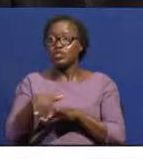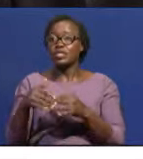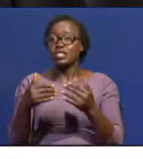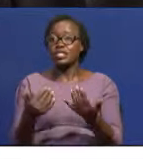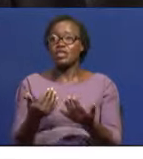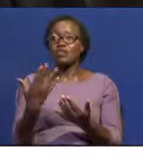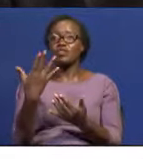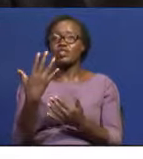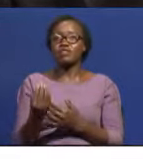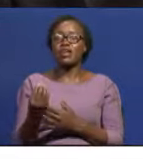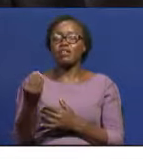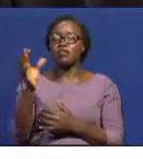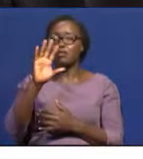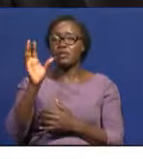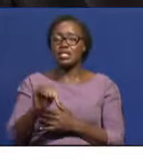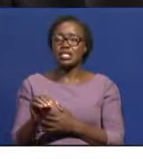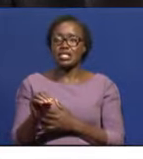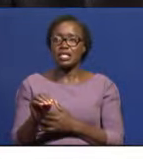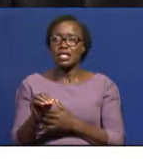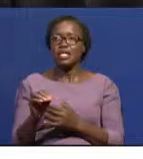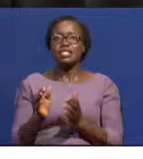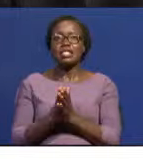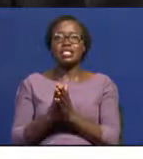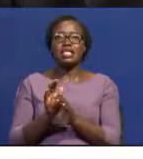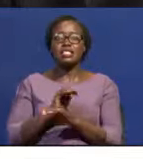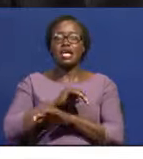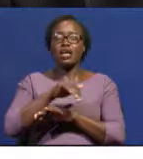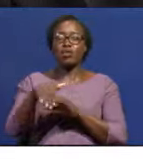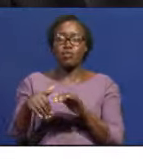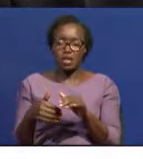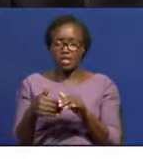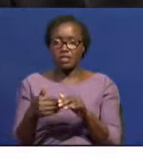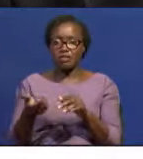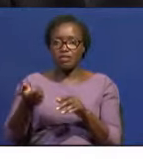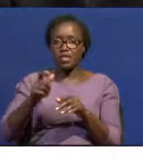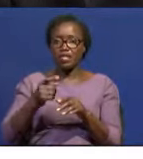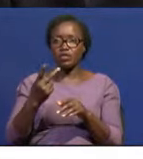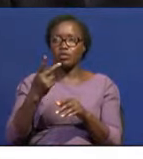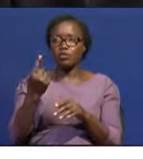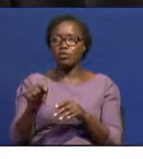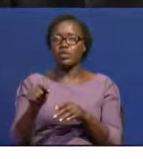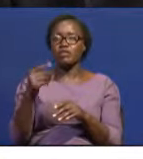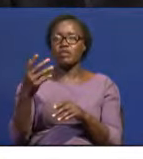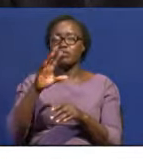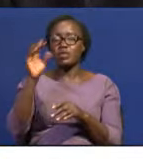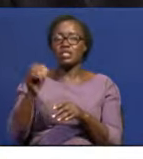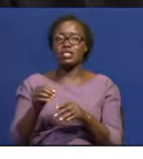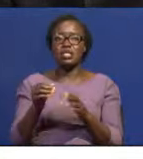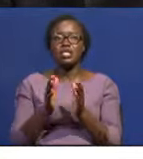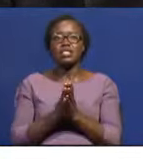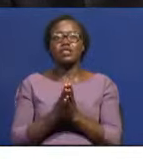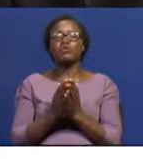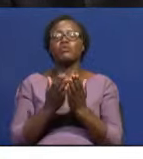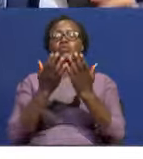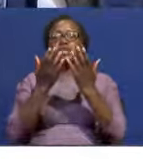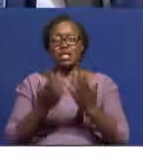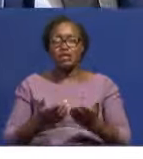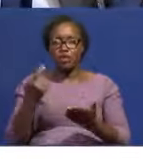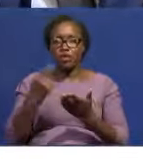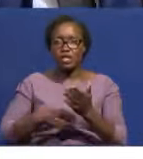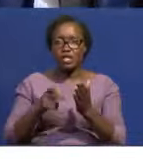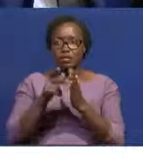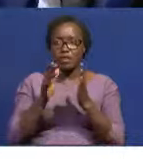at 4 to 5% at a comprehensive level. Adding a 2.5% can be quite significant on taxpayers.